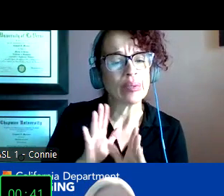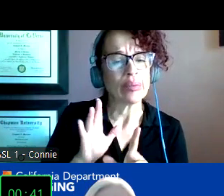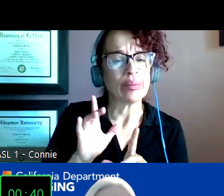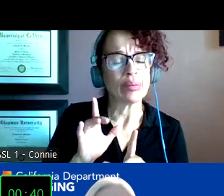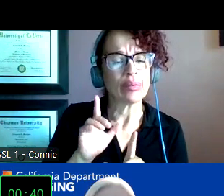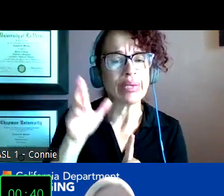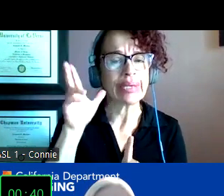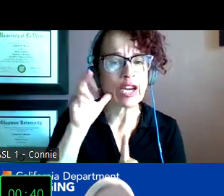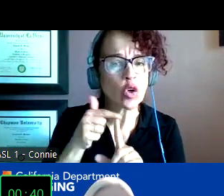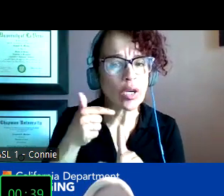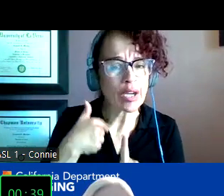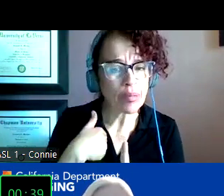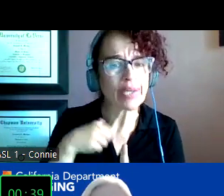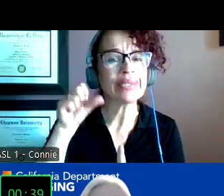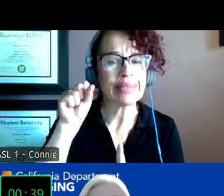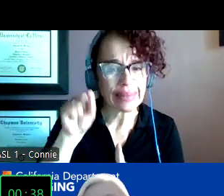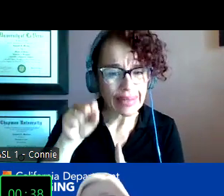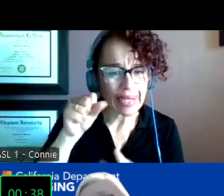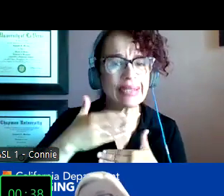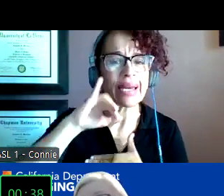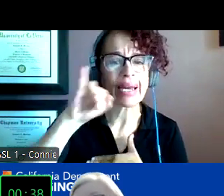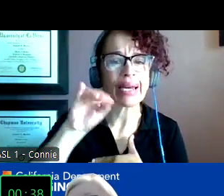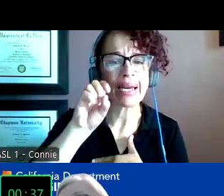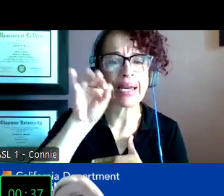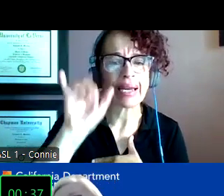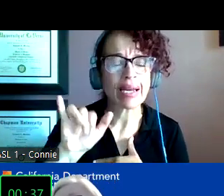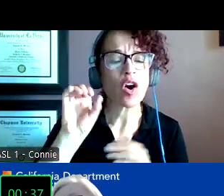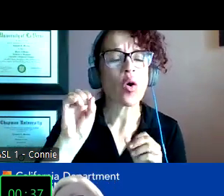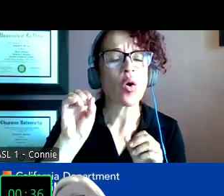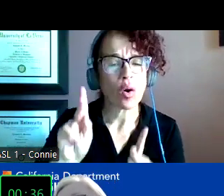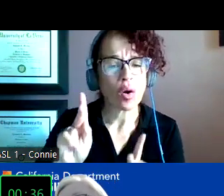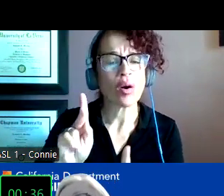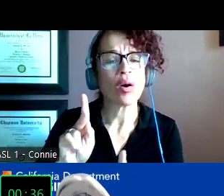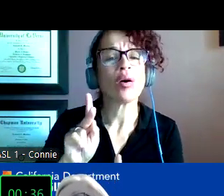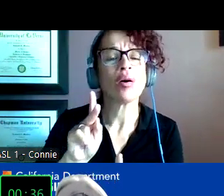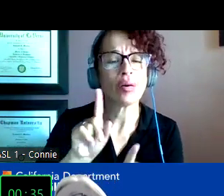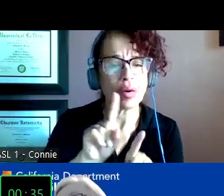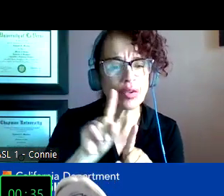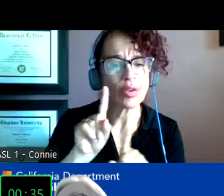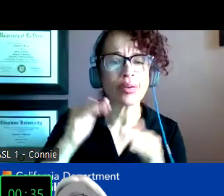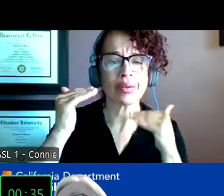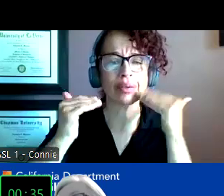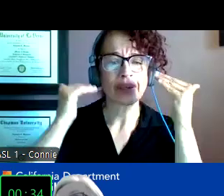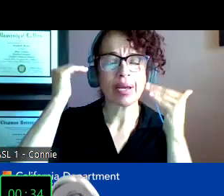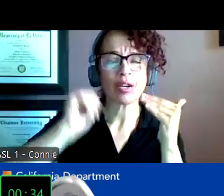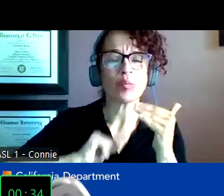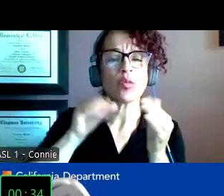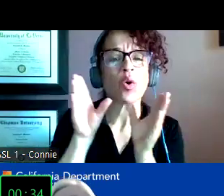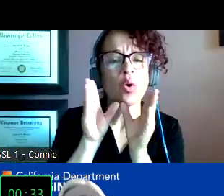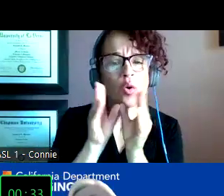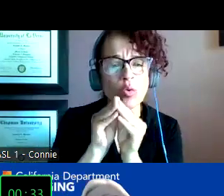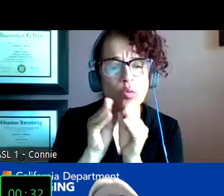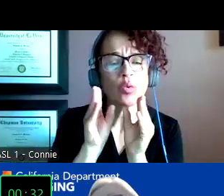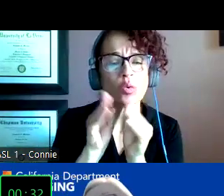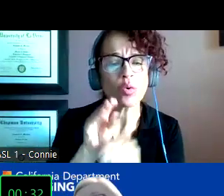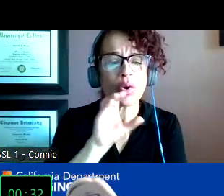Can you hear me? Yes, go ahead, Jeffrey. Yep. Okay, Go I'm ahead. sorry. I'm also in a dogfight meeting at Resource